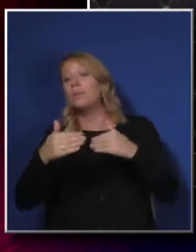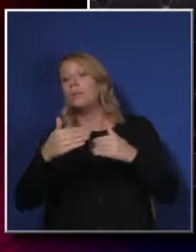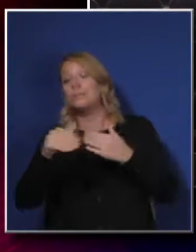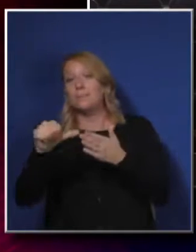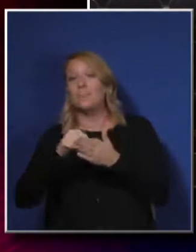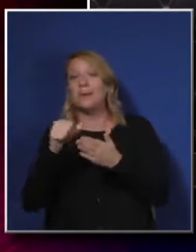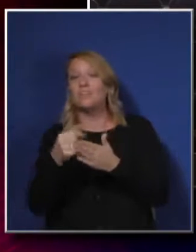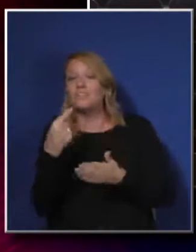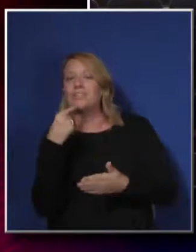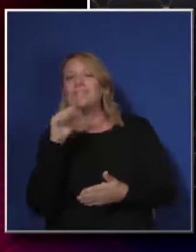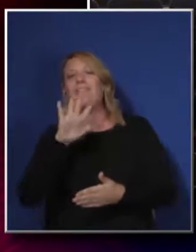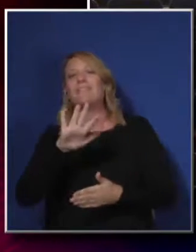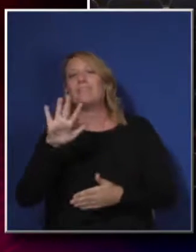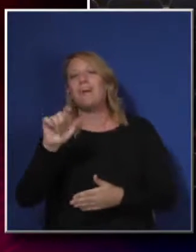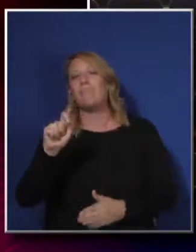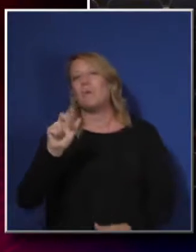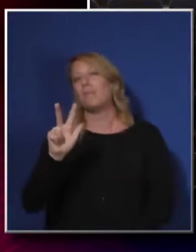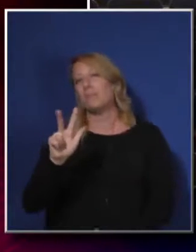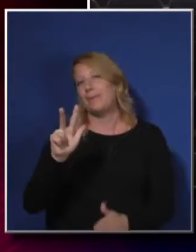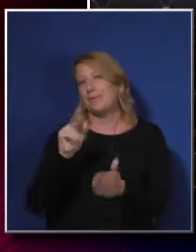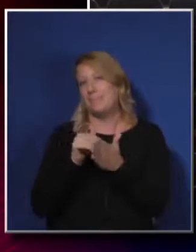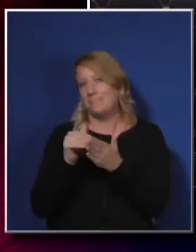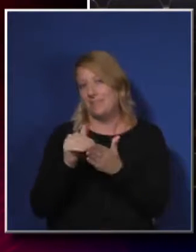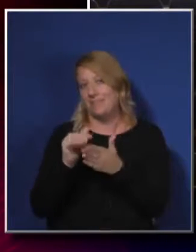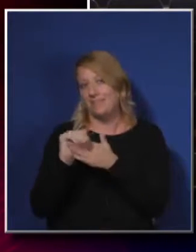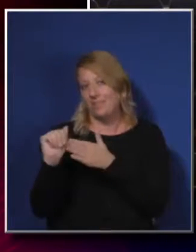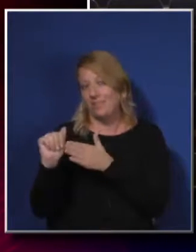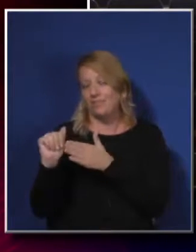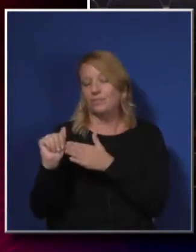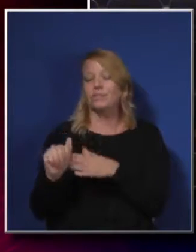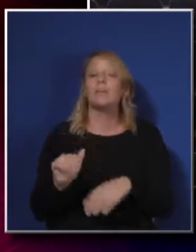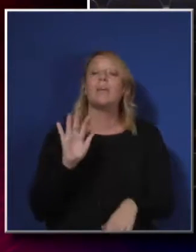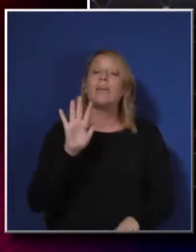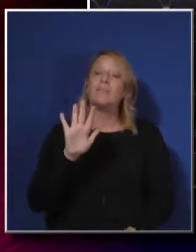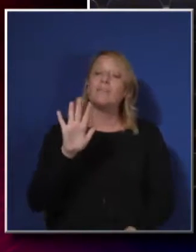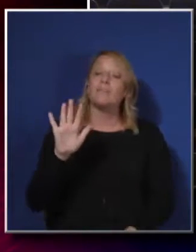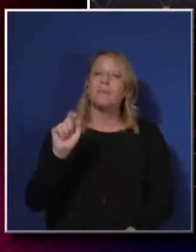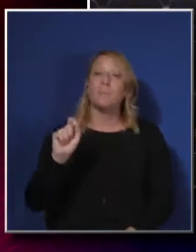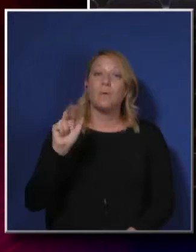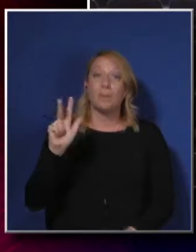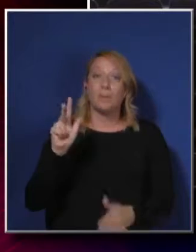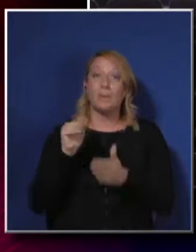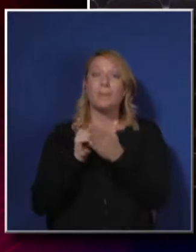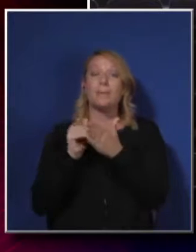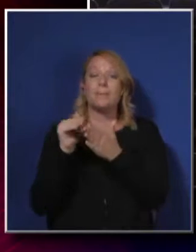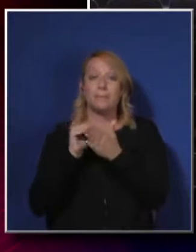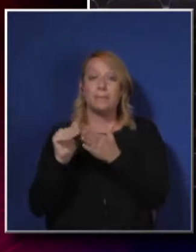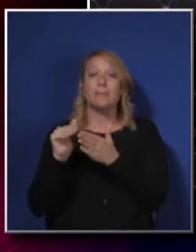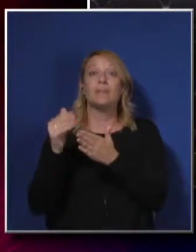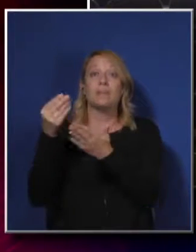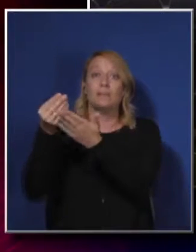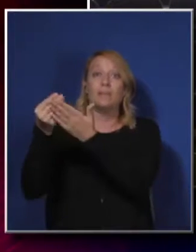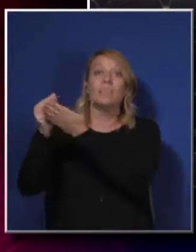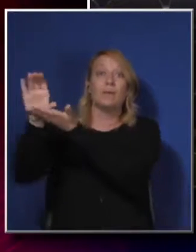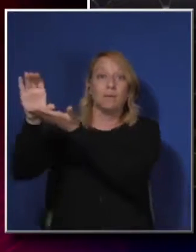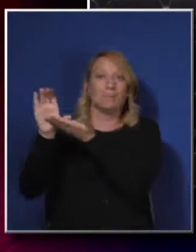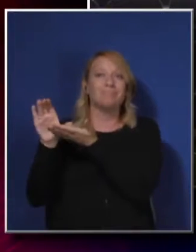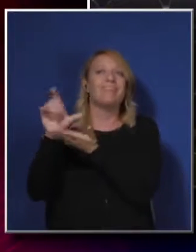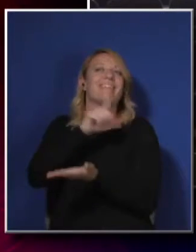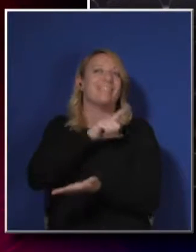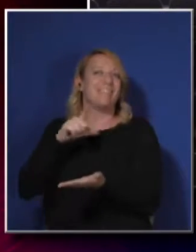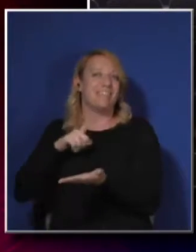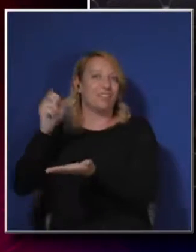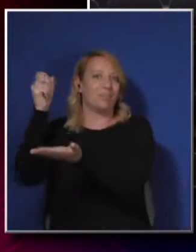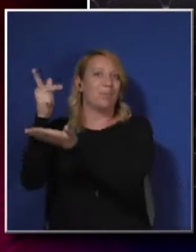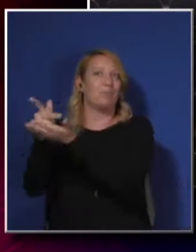references $55.3 million. The $55.3 million appropriations budget is approved by the